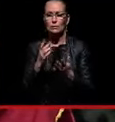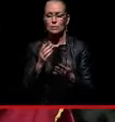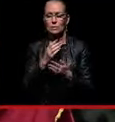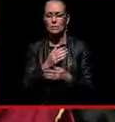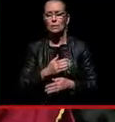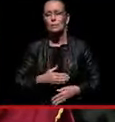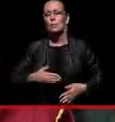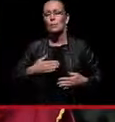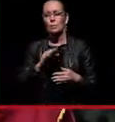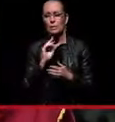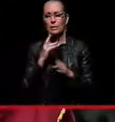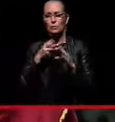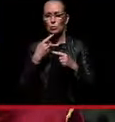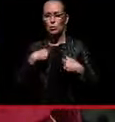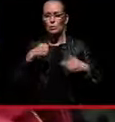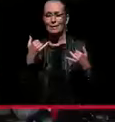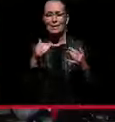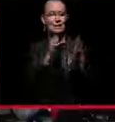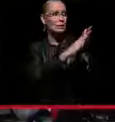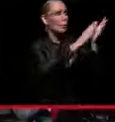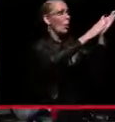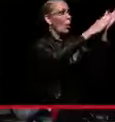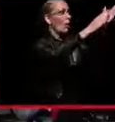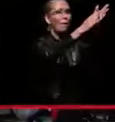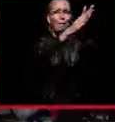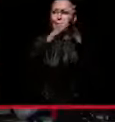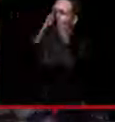join me now in giving them a round of applause.